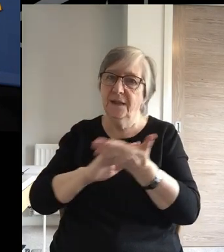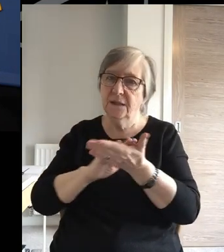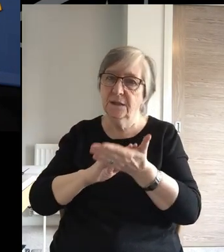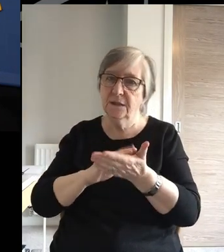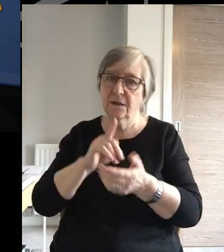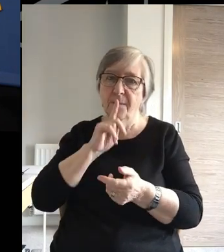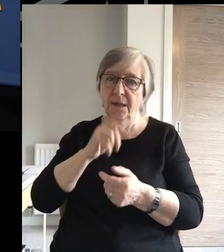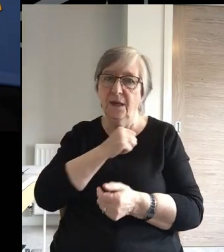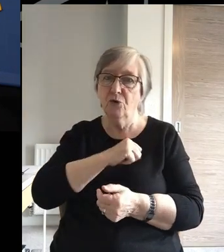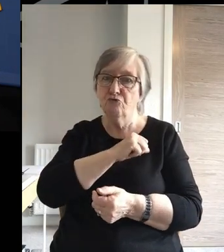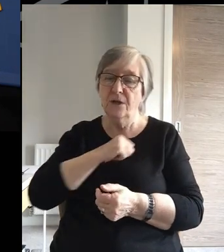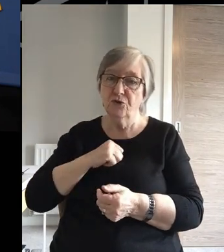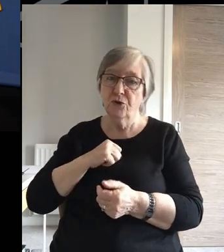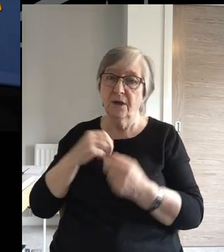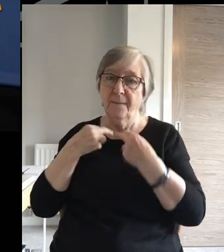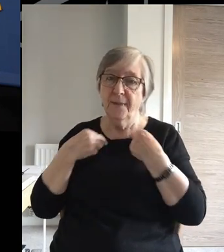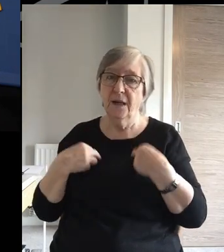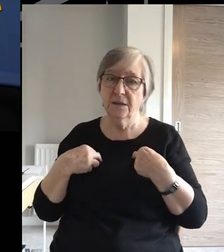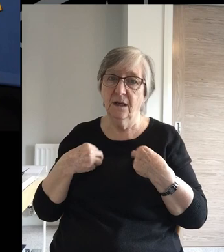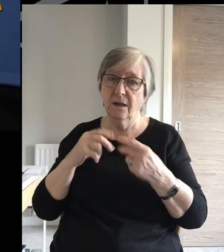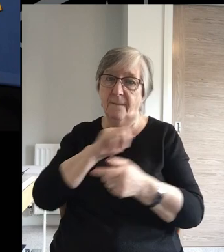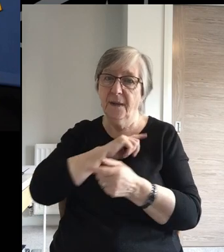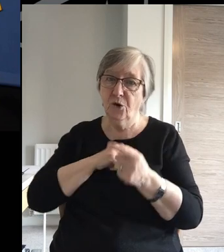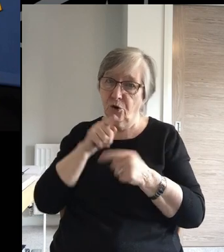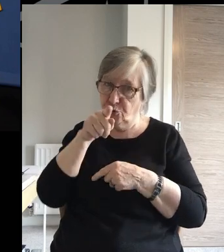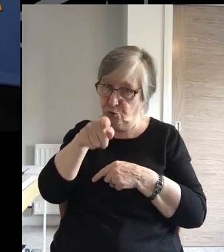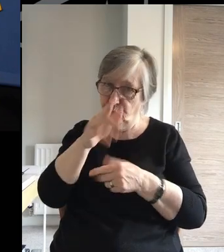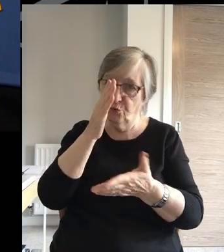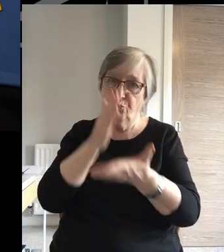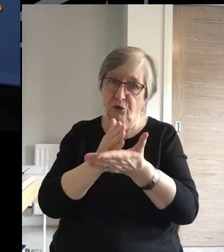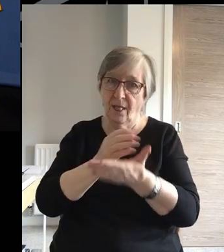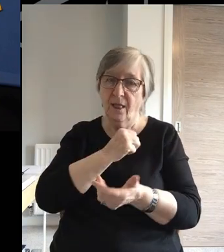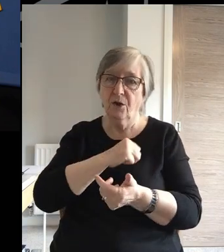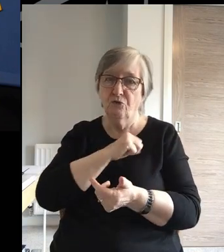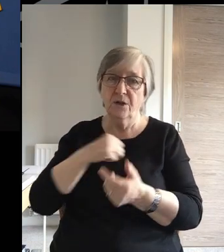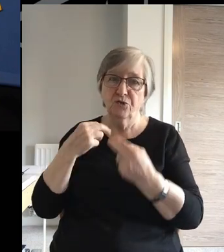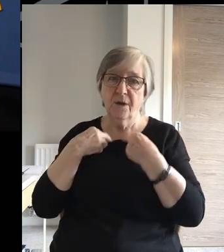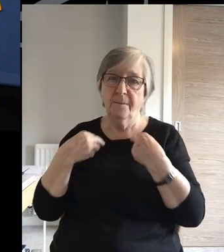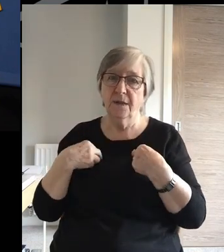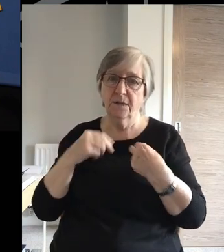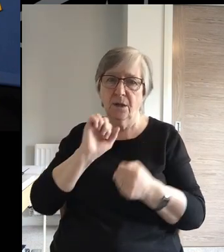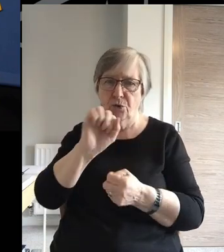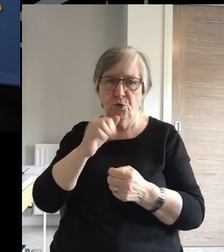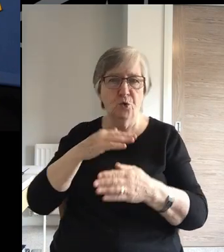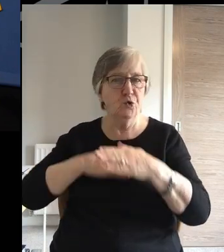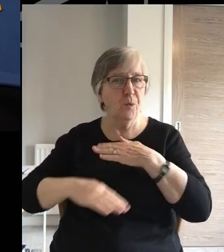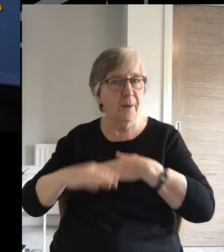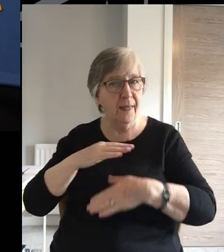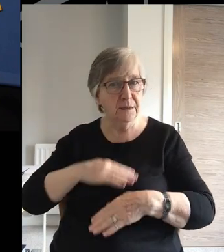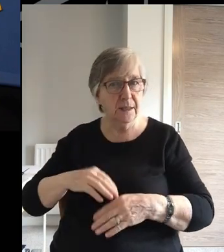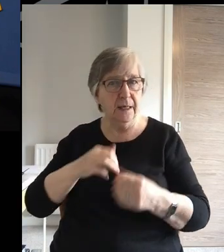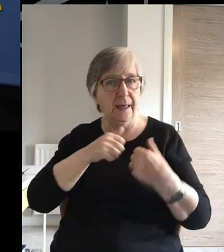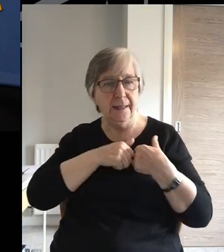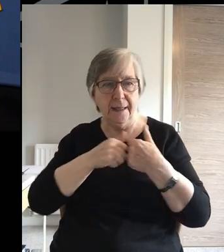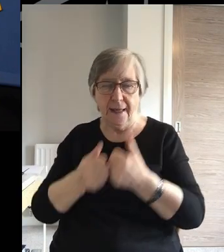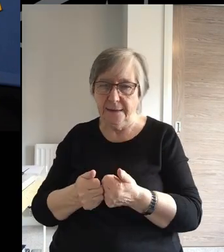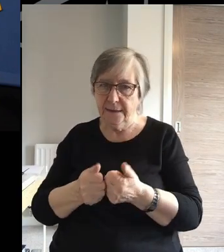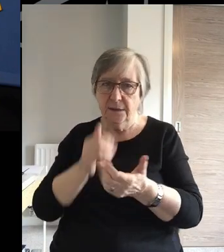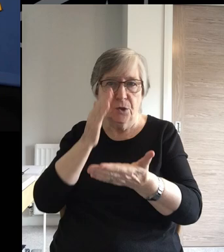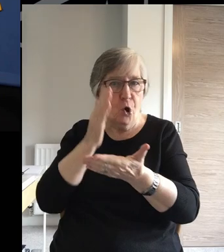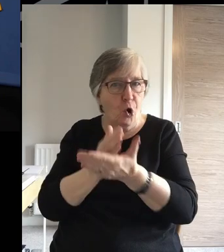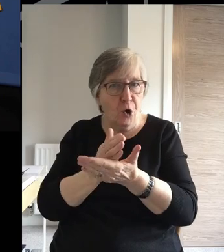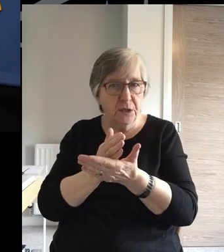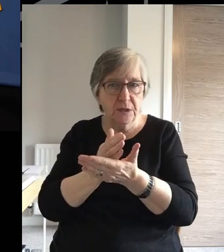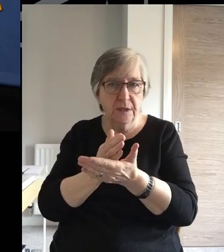Christian minister simply because you live it. Your humility and your kindness, honesty and integrity